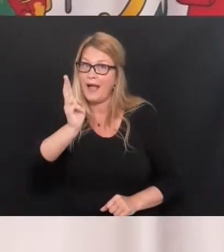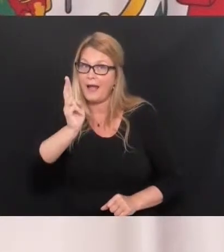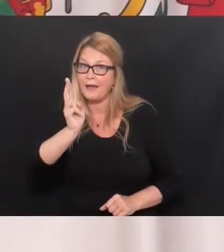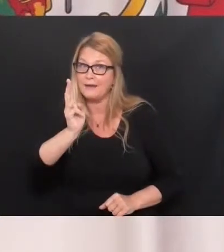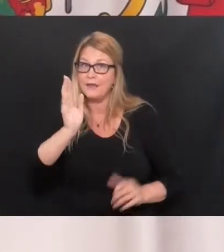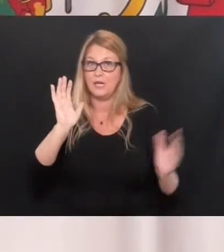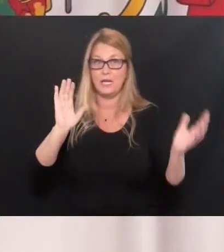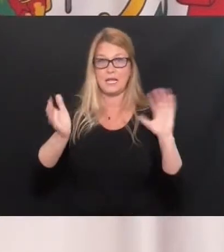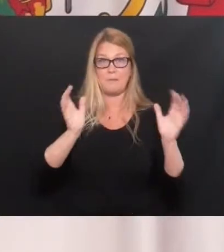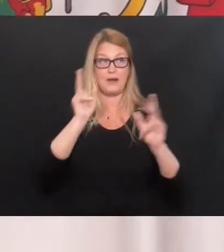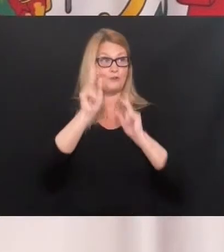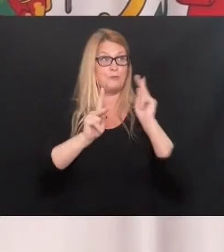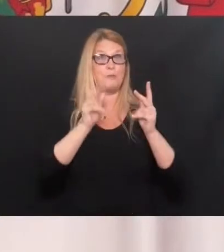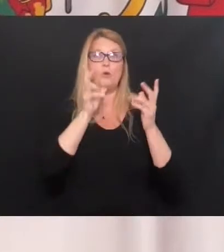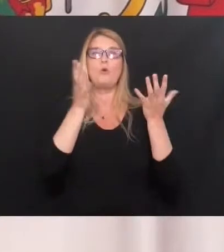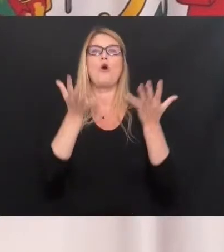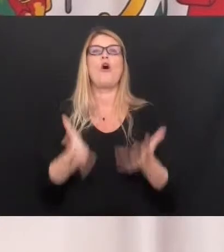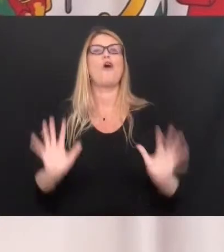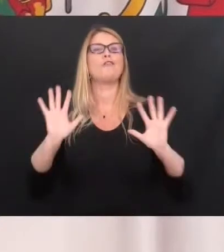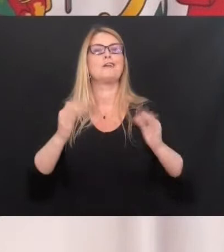compared to those that are vaccinated.